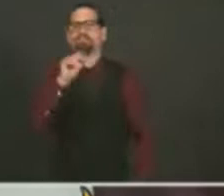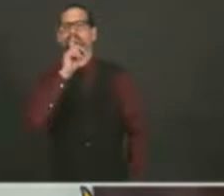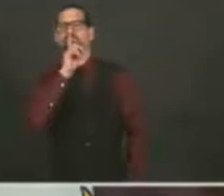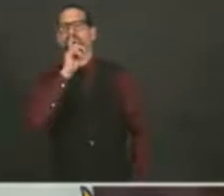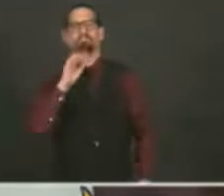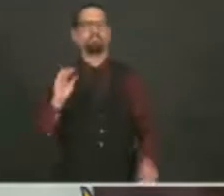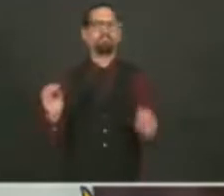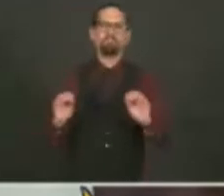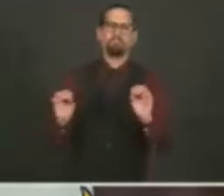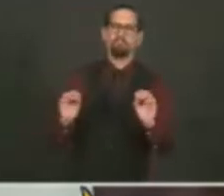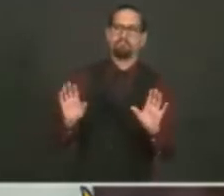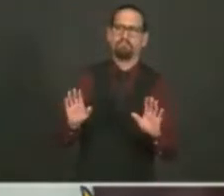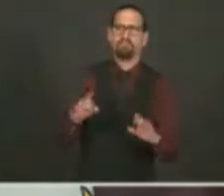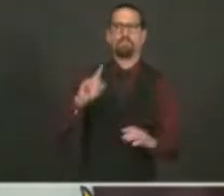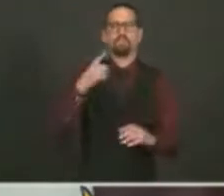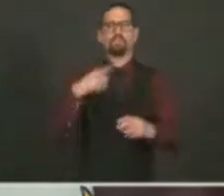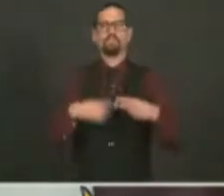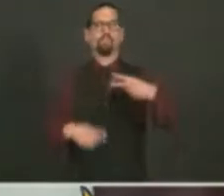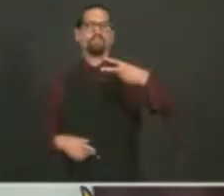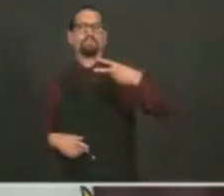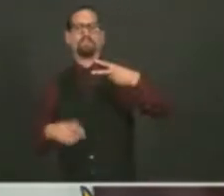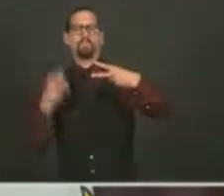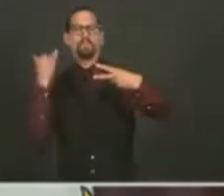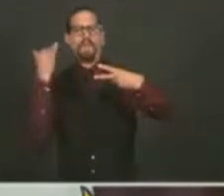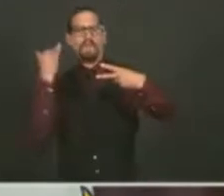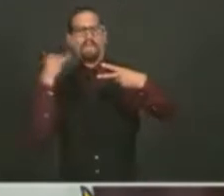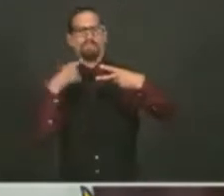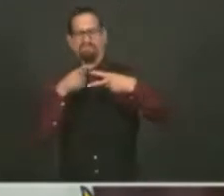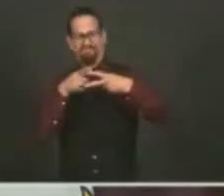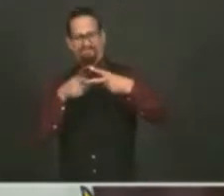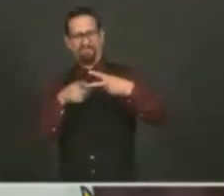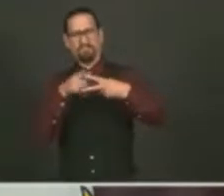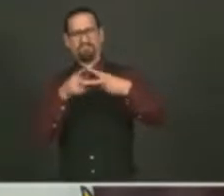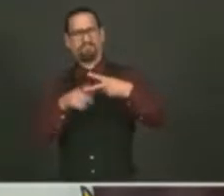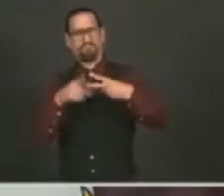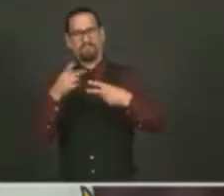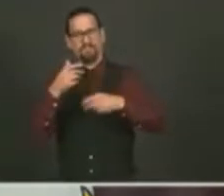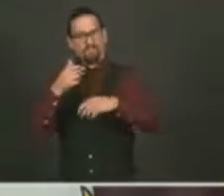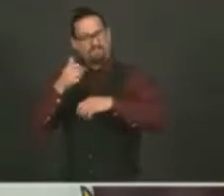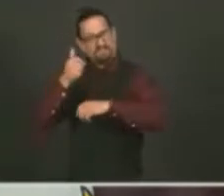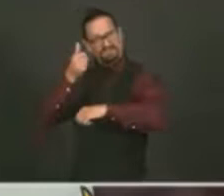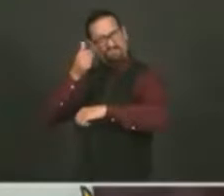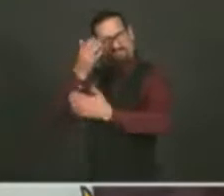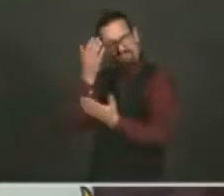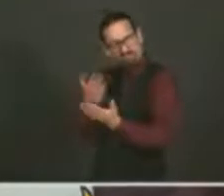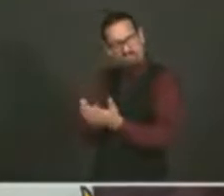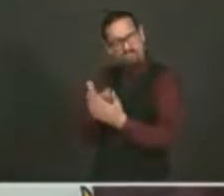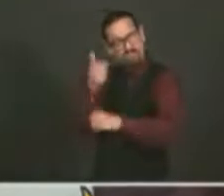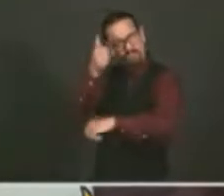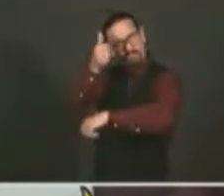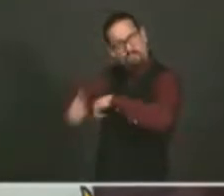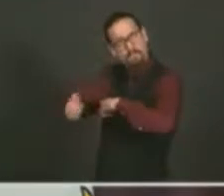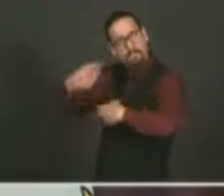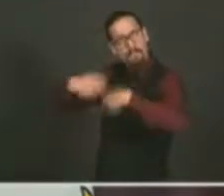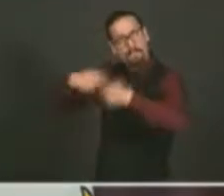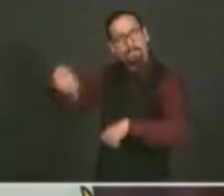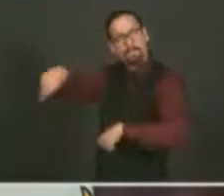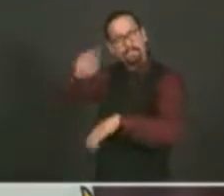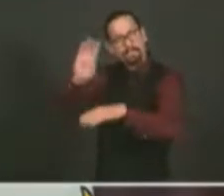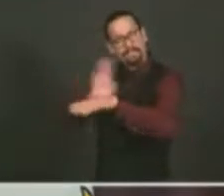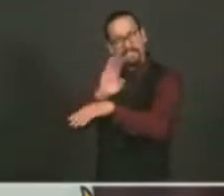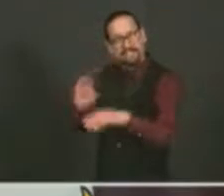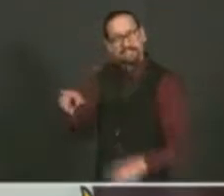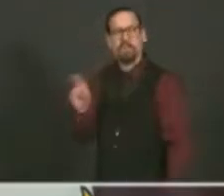For 2 reasons. 1, there's no evidence to suggest that that's where the problem is. And 2, people need to keep working. Our